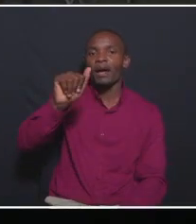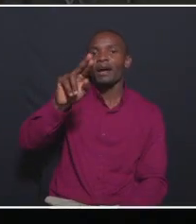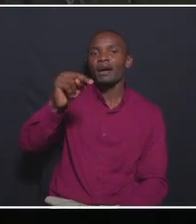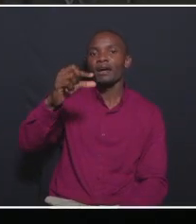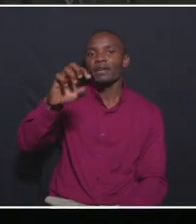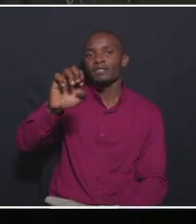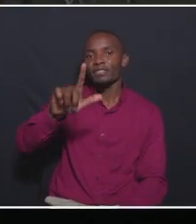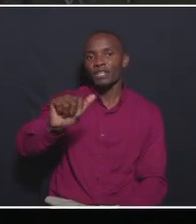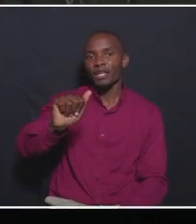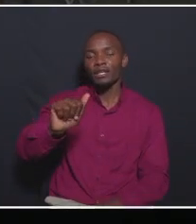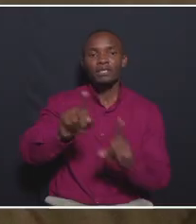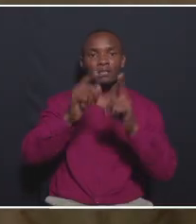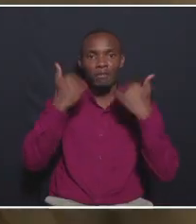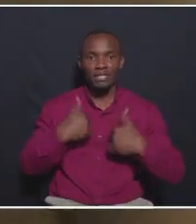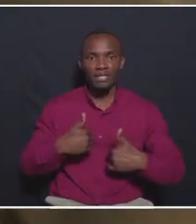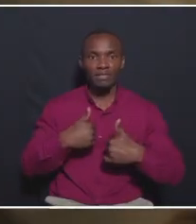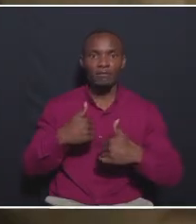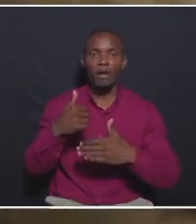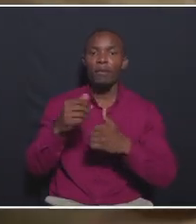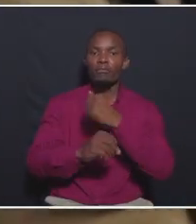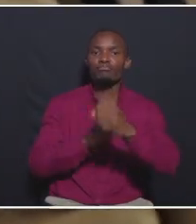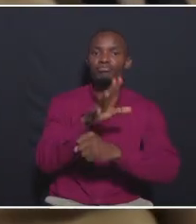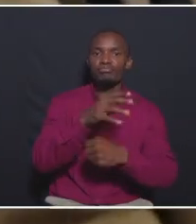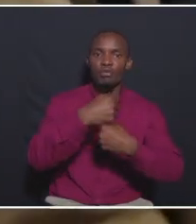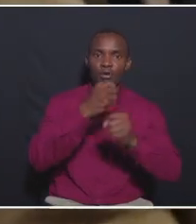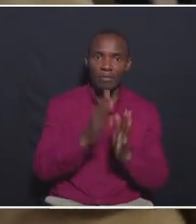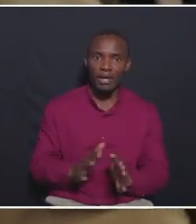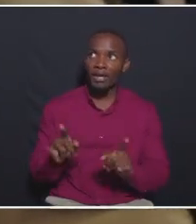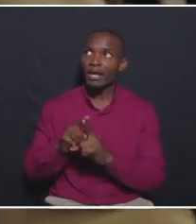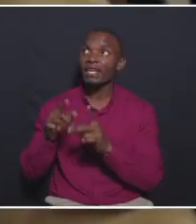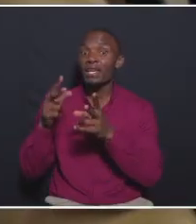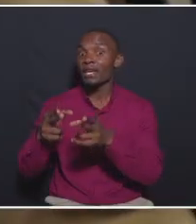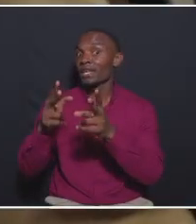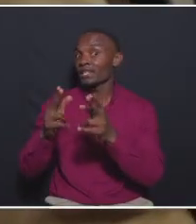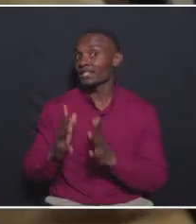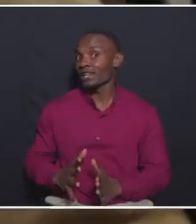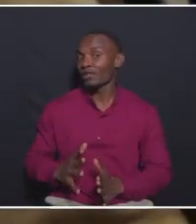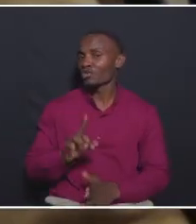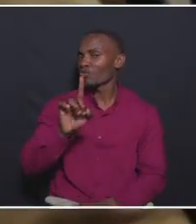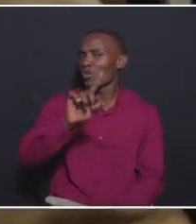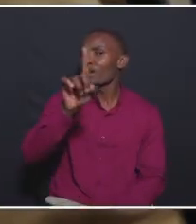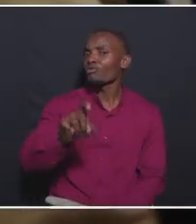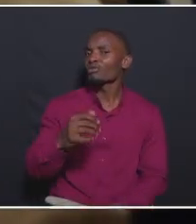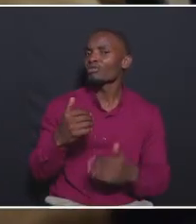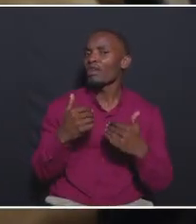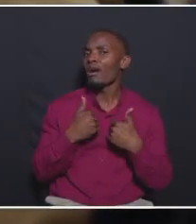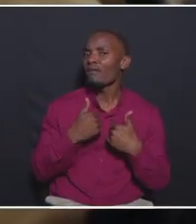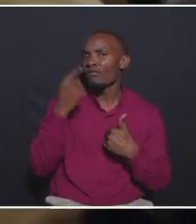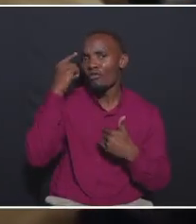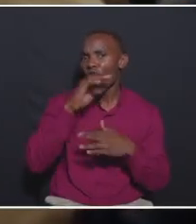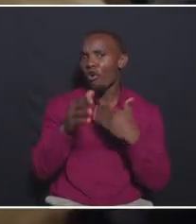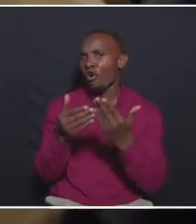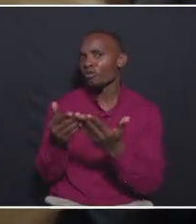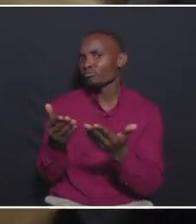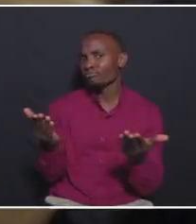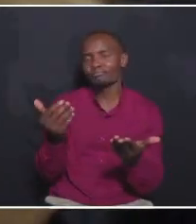a filmmaker, film editor, and I have just one question to everyone or anyone who